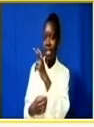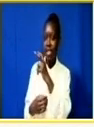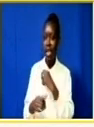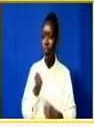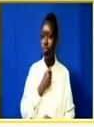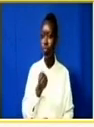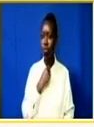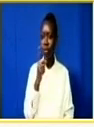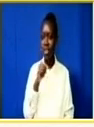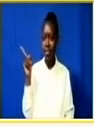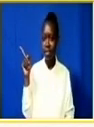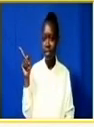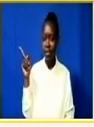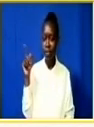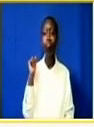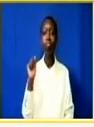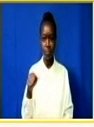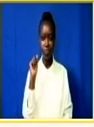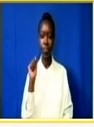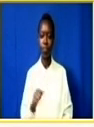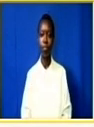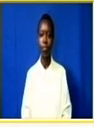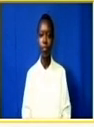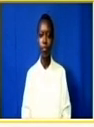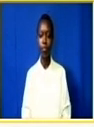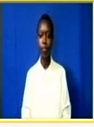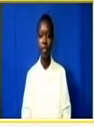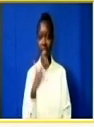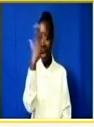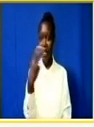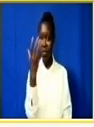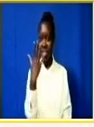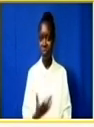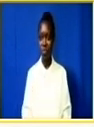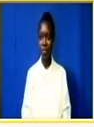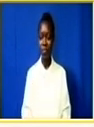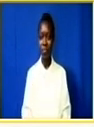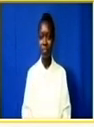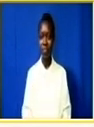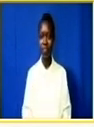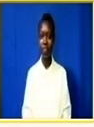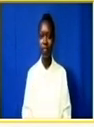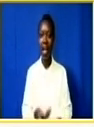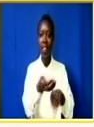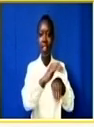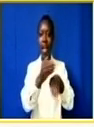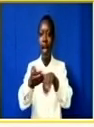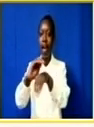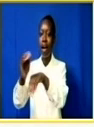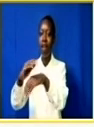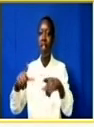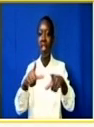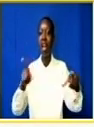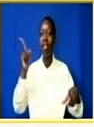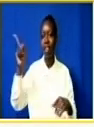And? Well, and what? They're beautiful. Hmm. They cover the ground. Okay. Yeah.